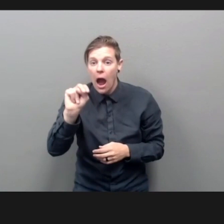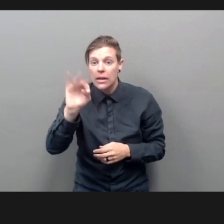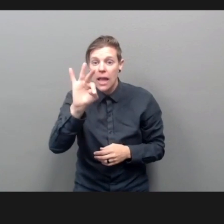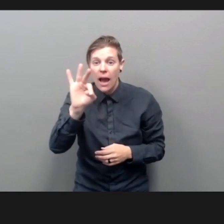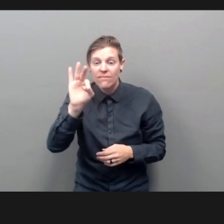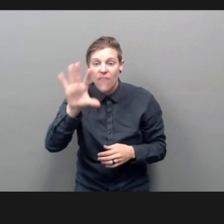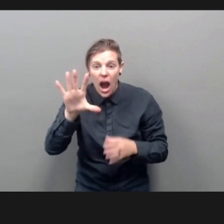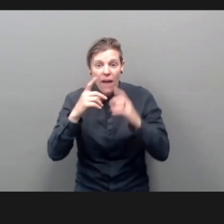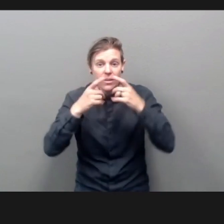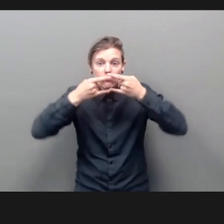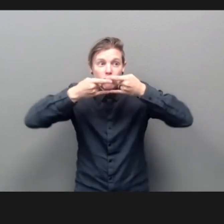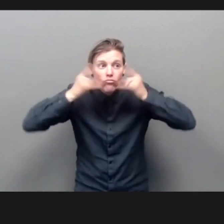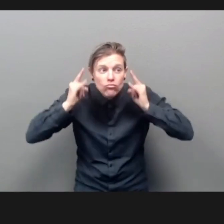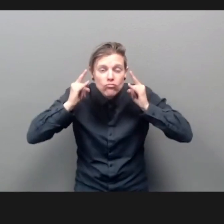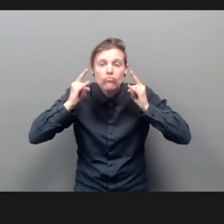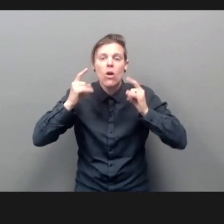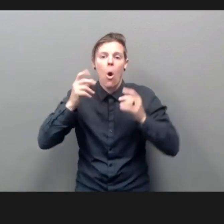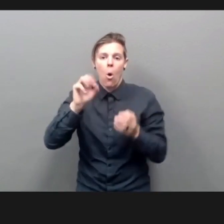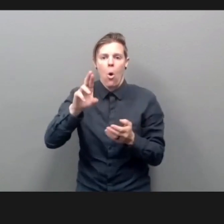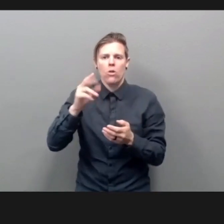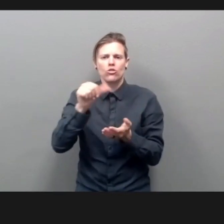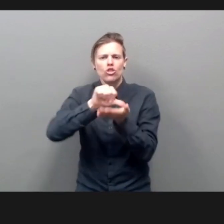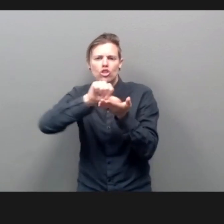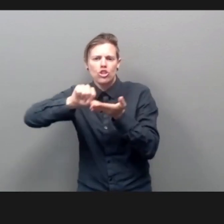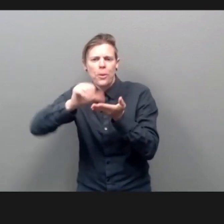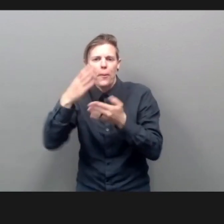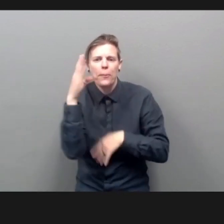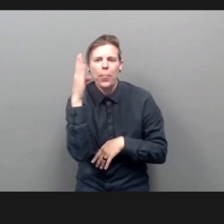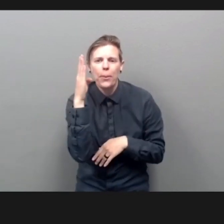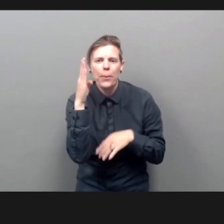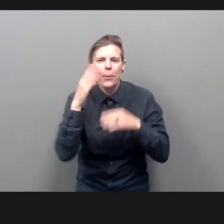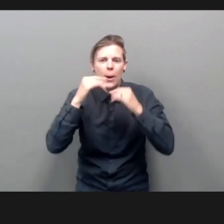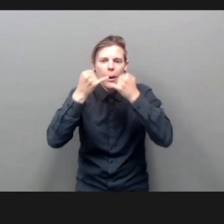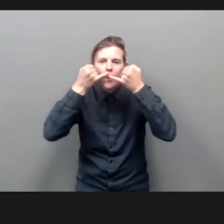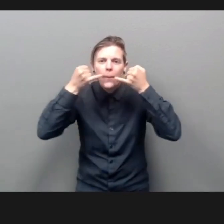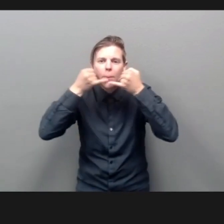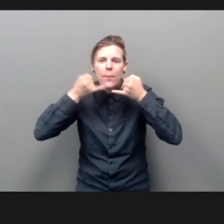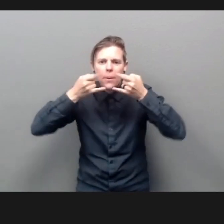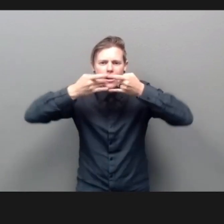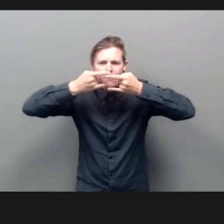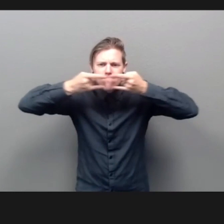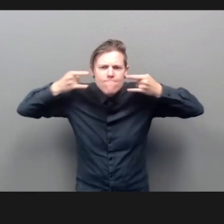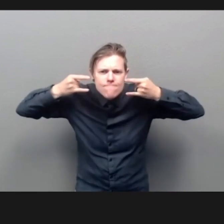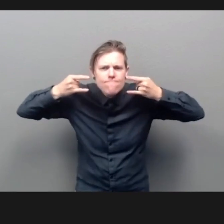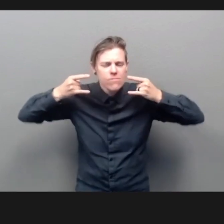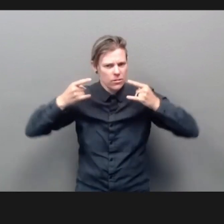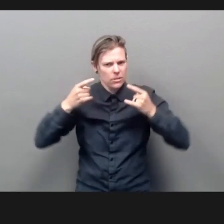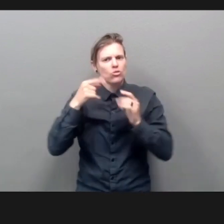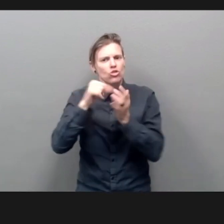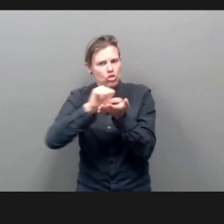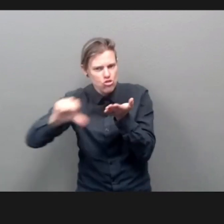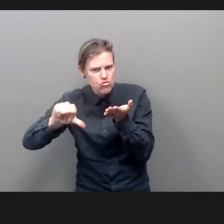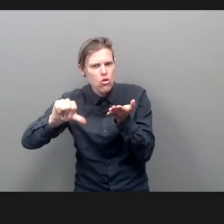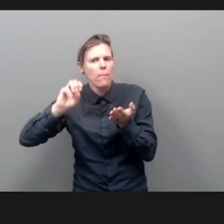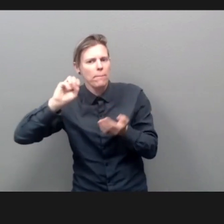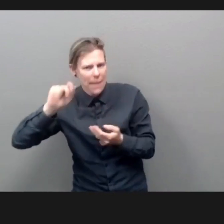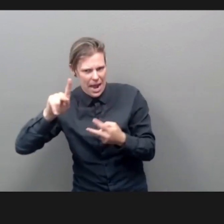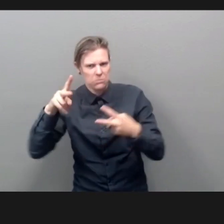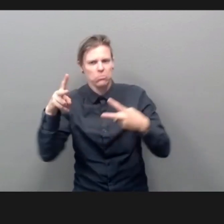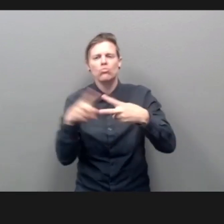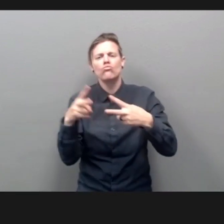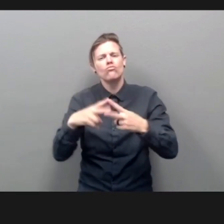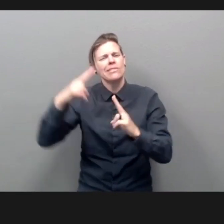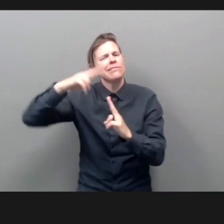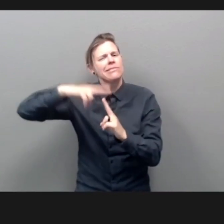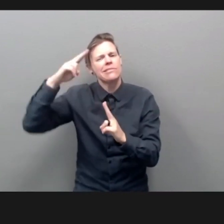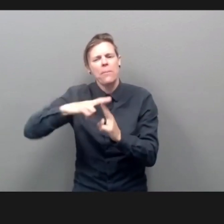fitted masks that require a fitting, but anything that you can do that builds those protections, While cloth masks do